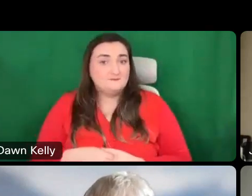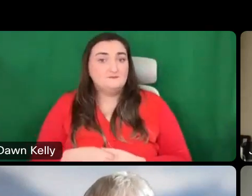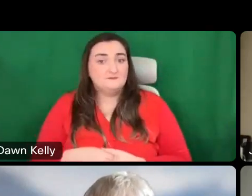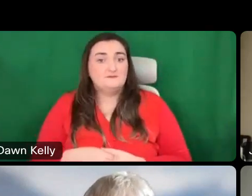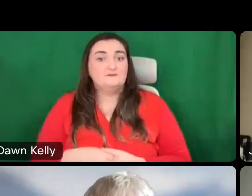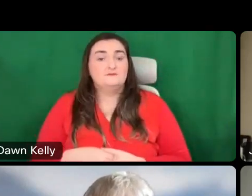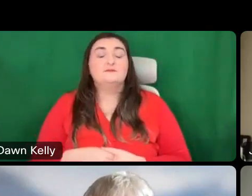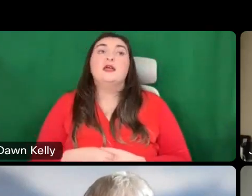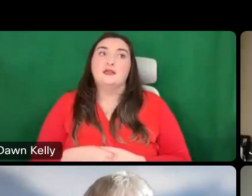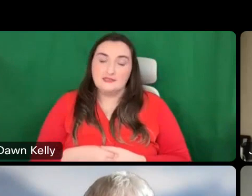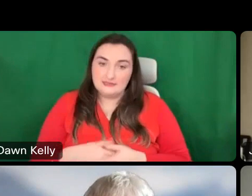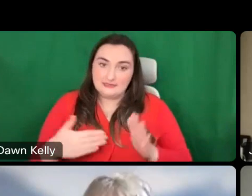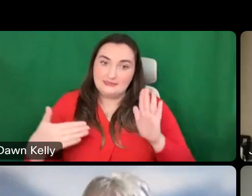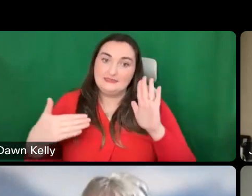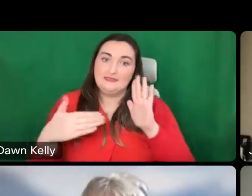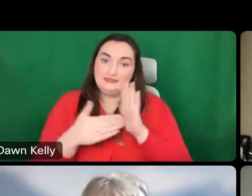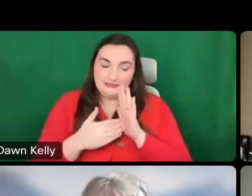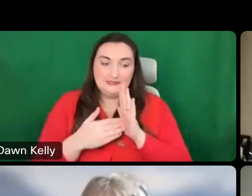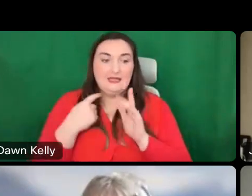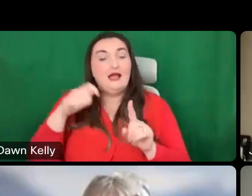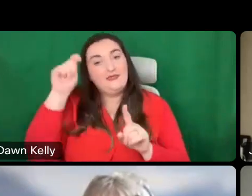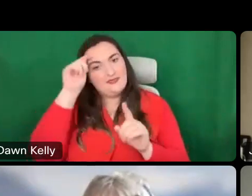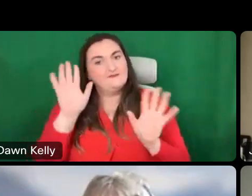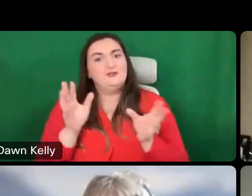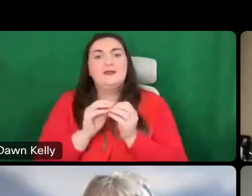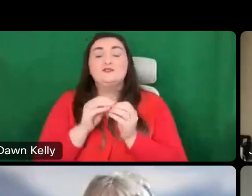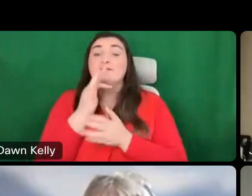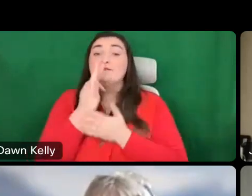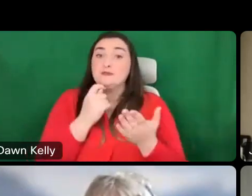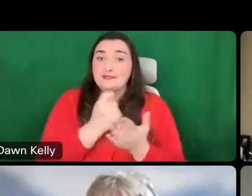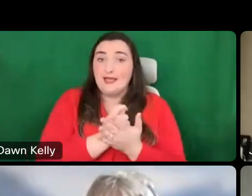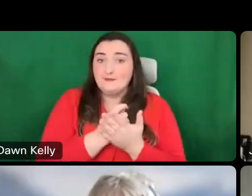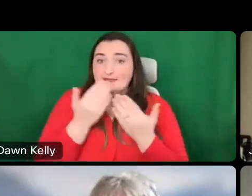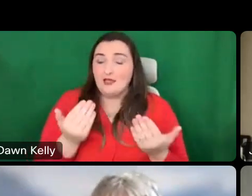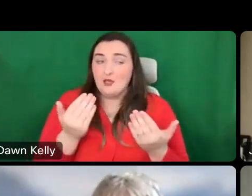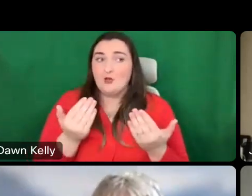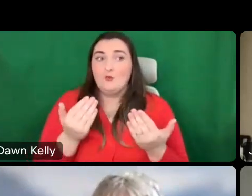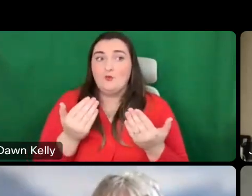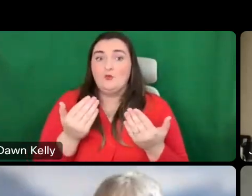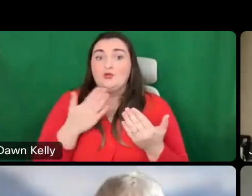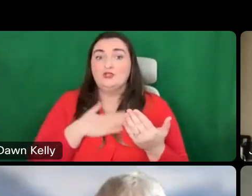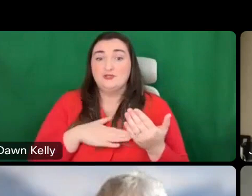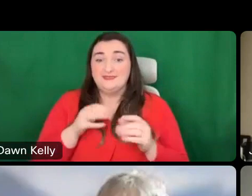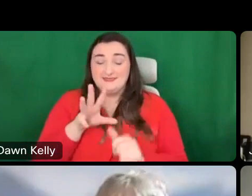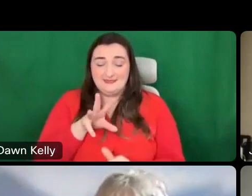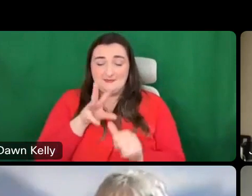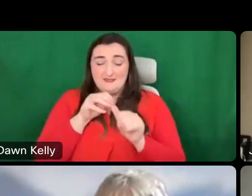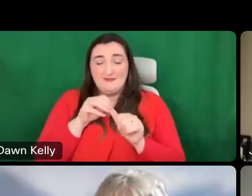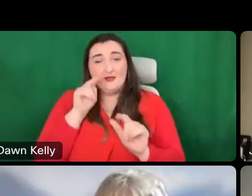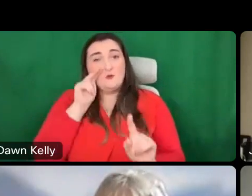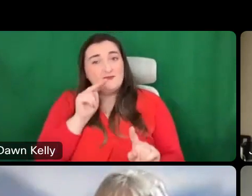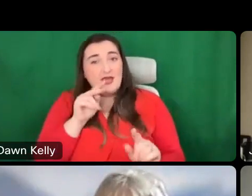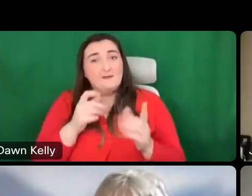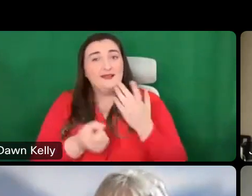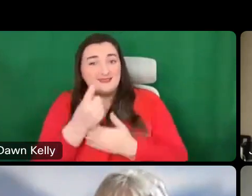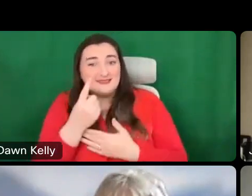Yes, I think it's been said a couple of times, just the specific notifiable incidents, the requirement to